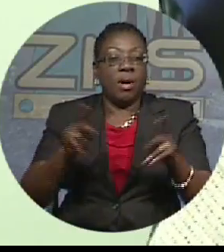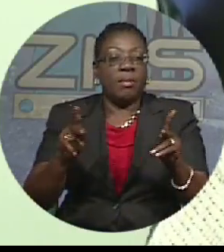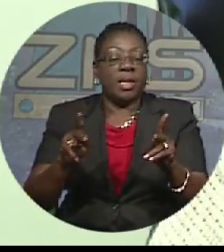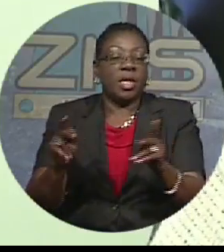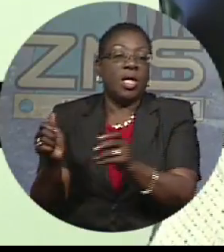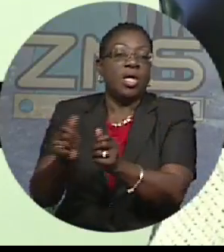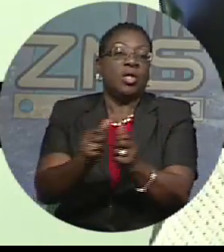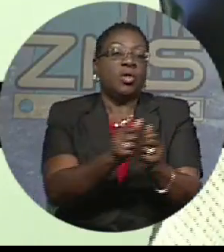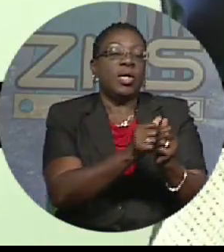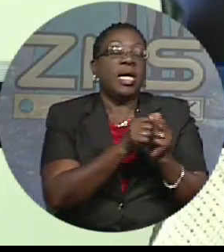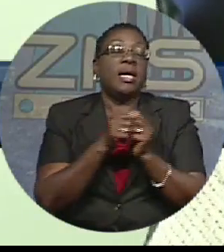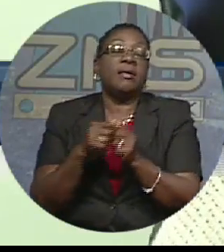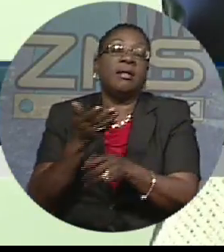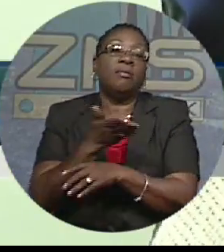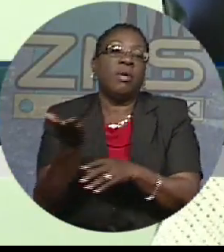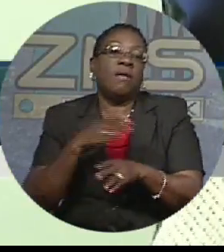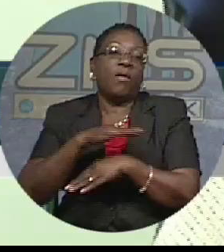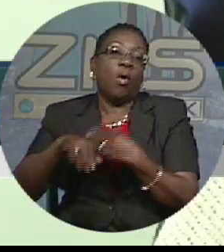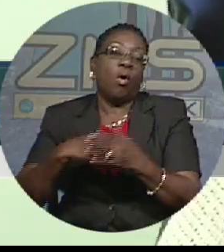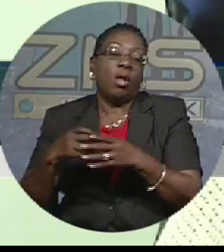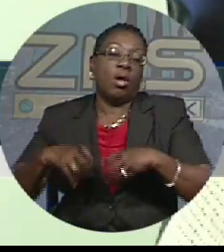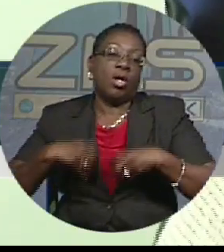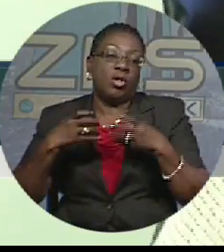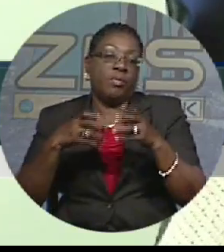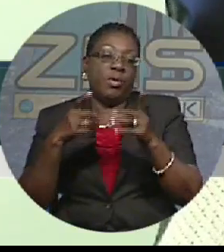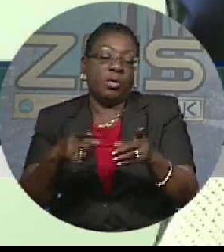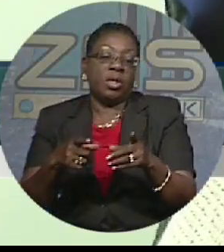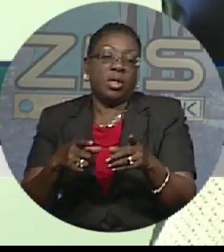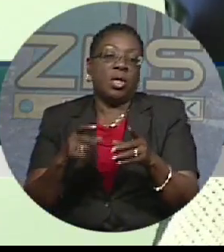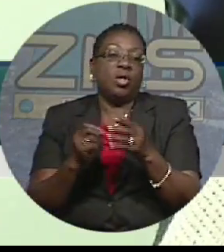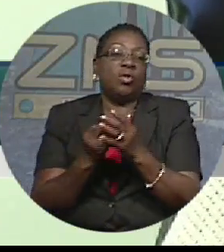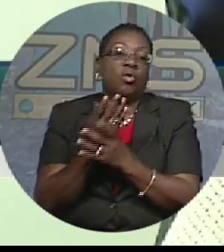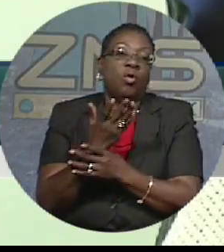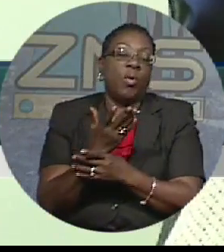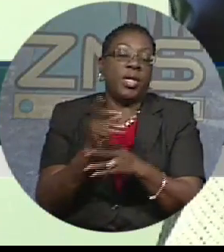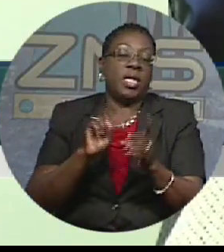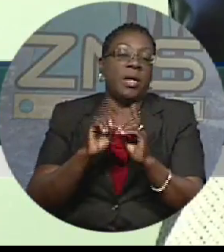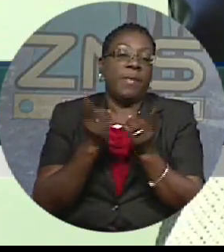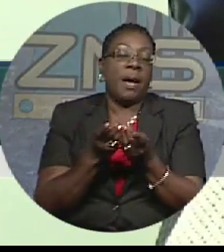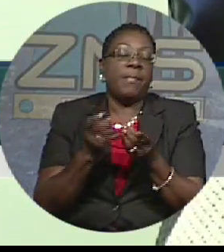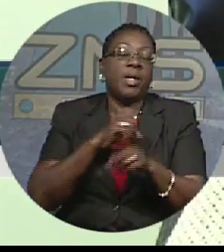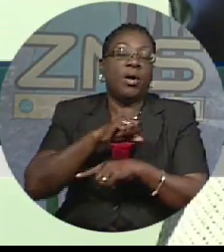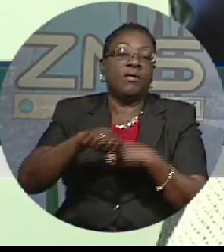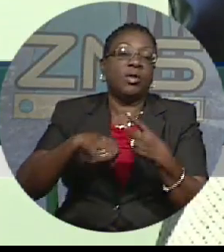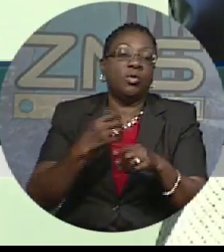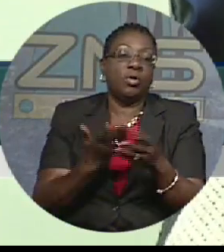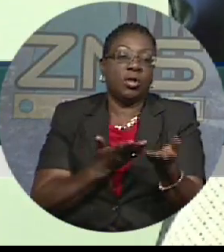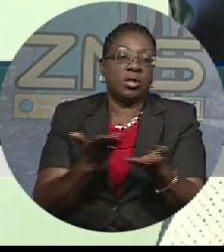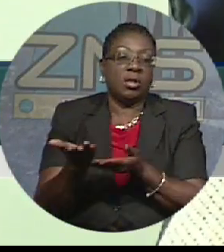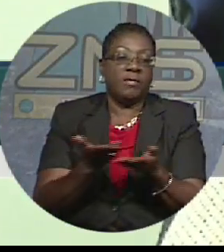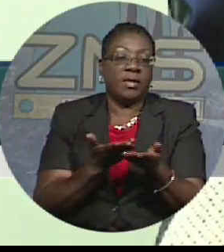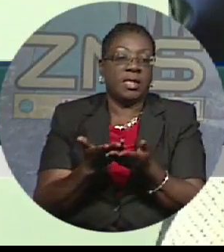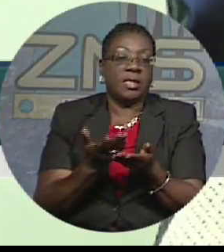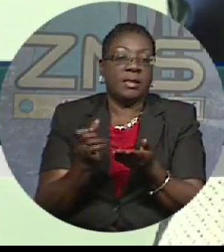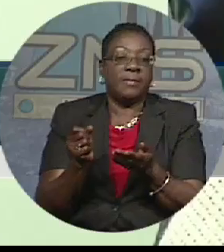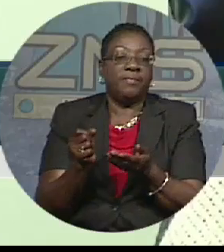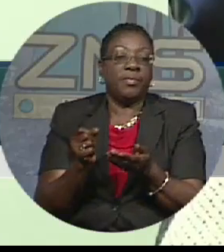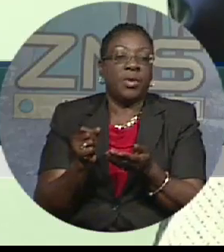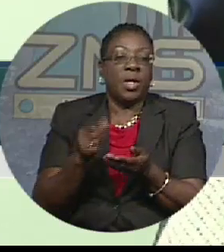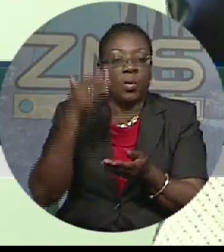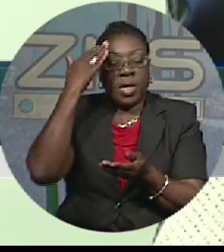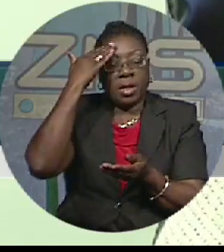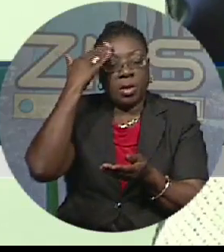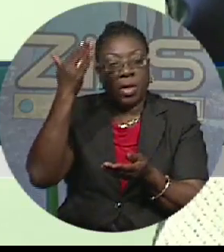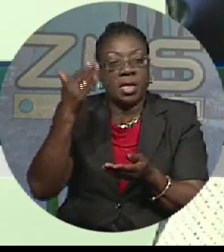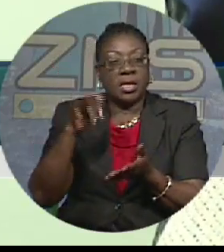Together, they have all contributed to bringing the Department of Social Services to this juncture. We